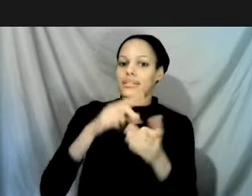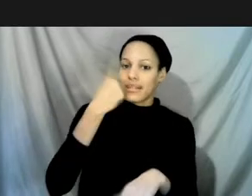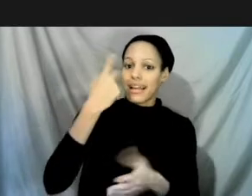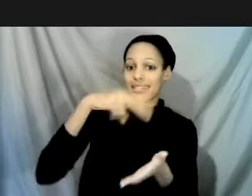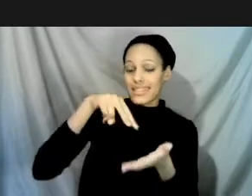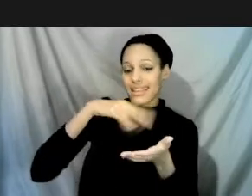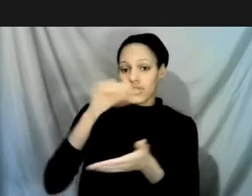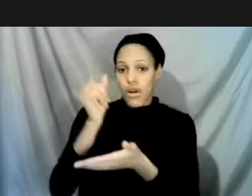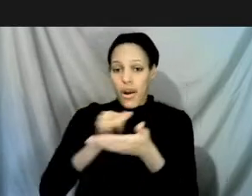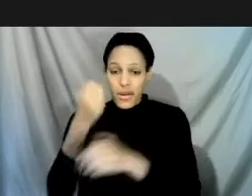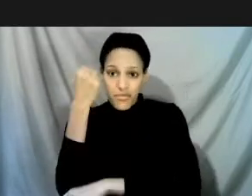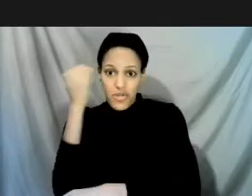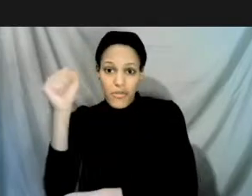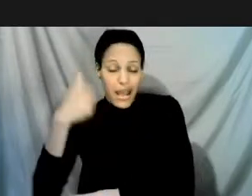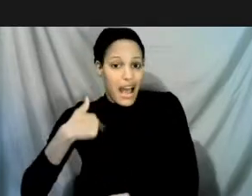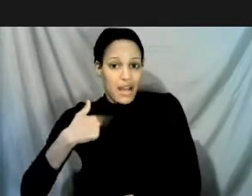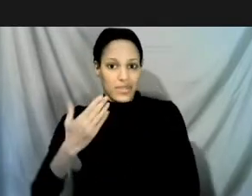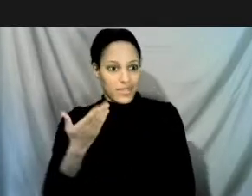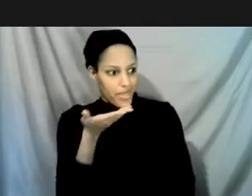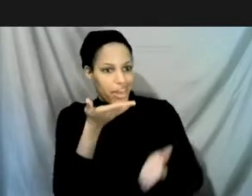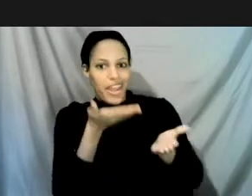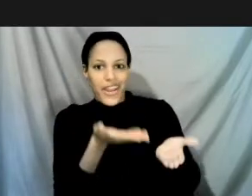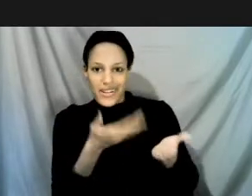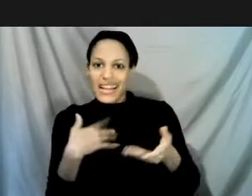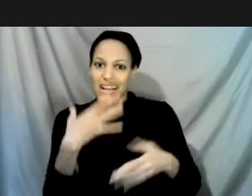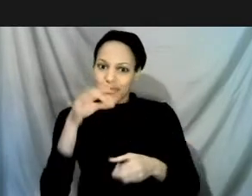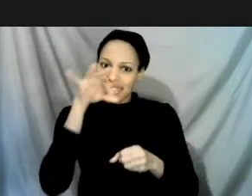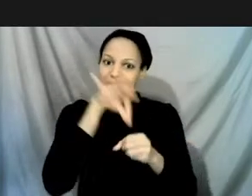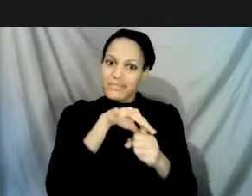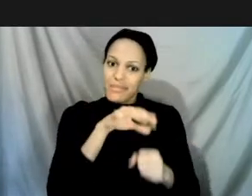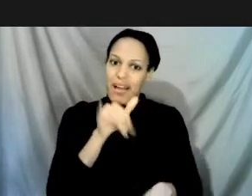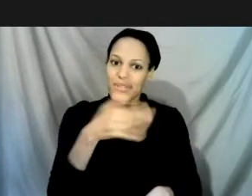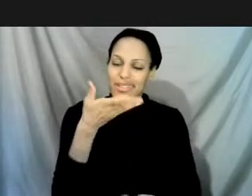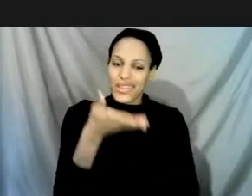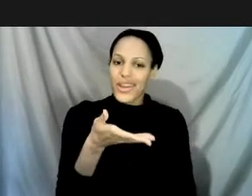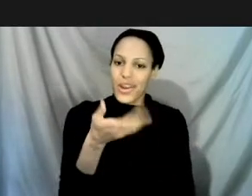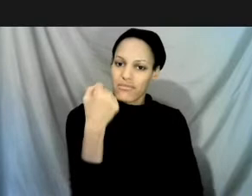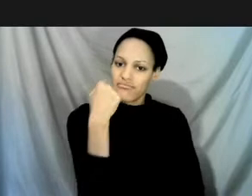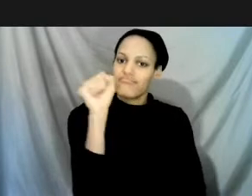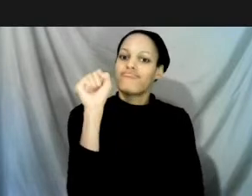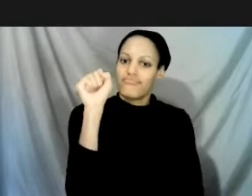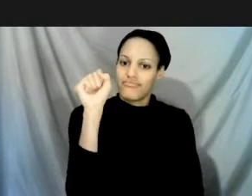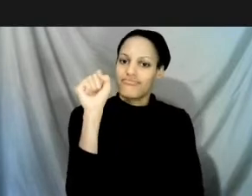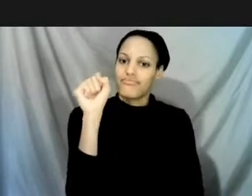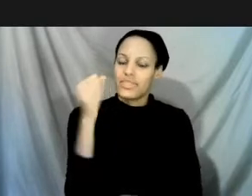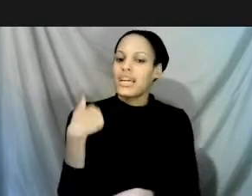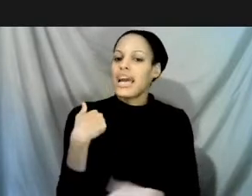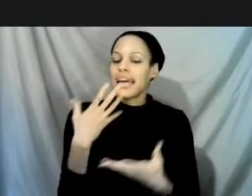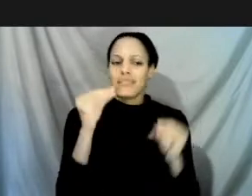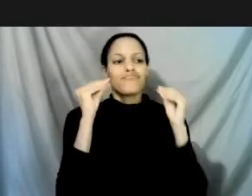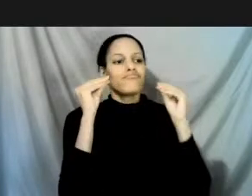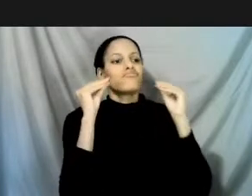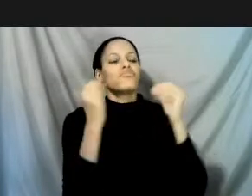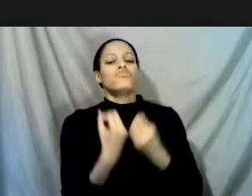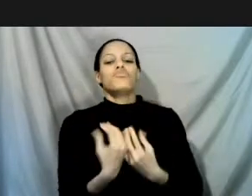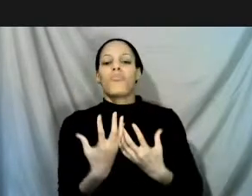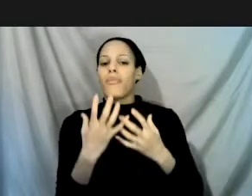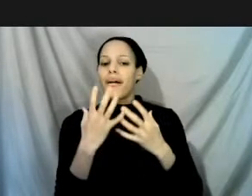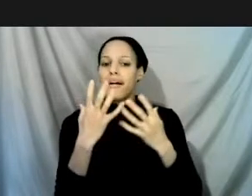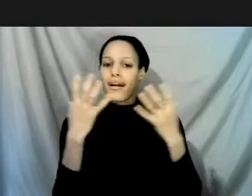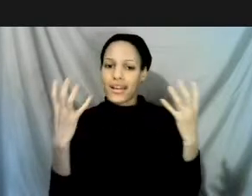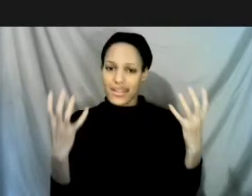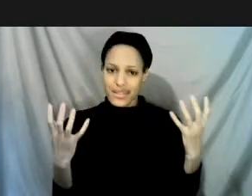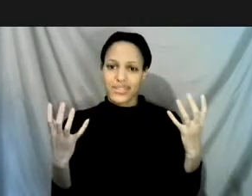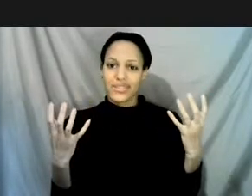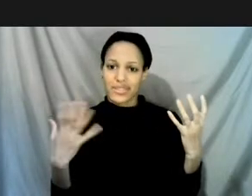enough to have participated in that. And it taught me a lot. It connected me